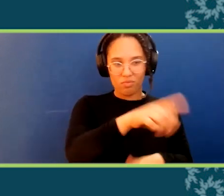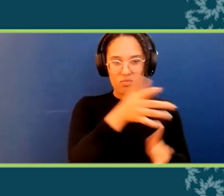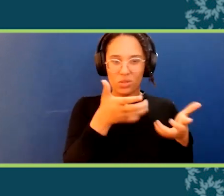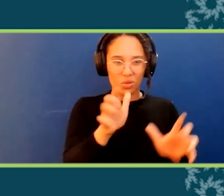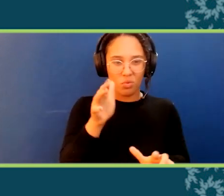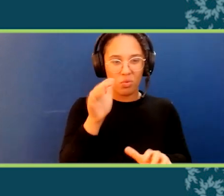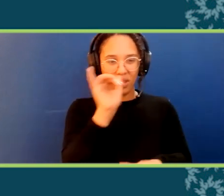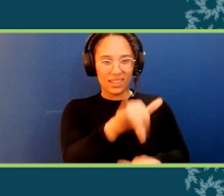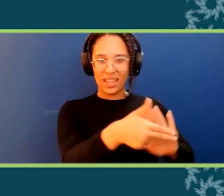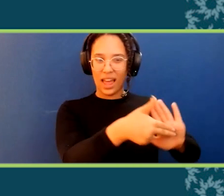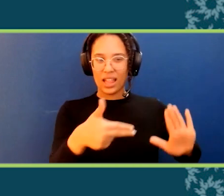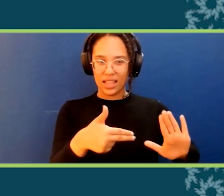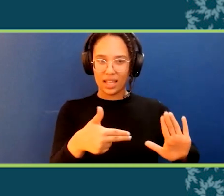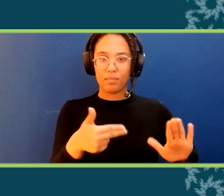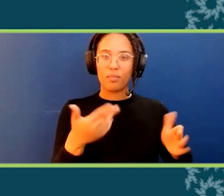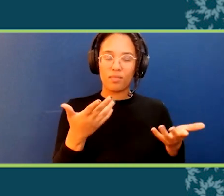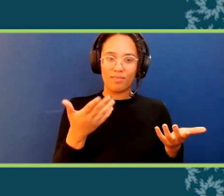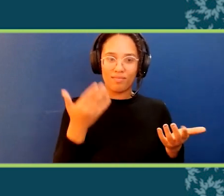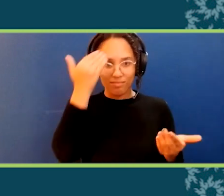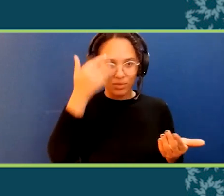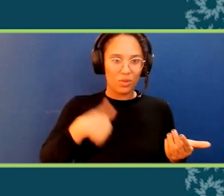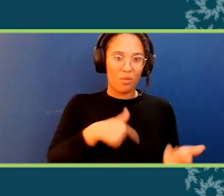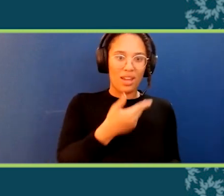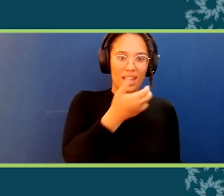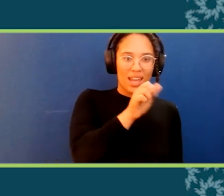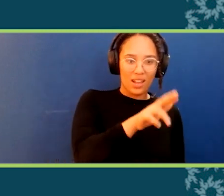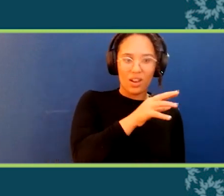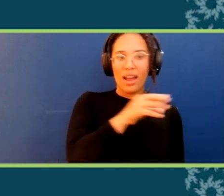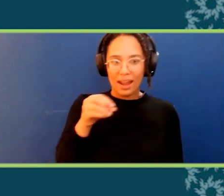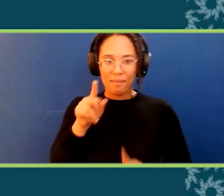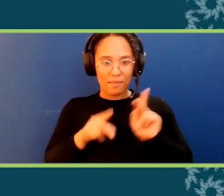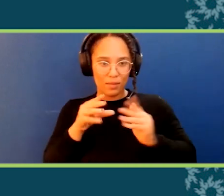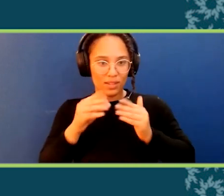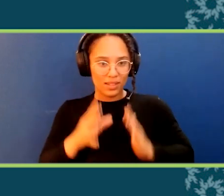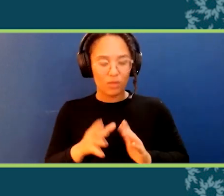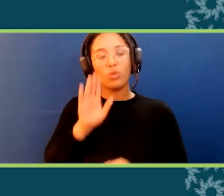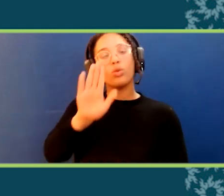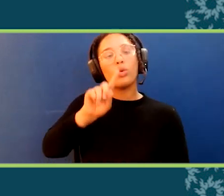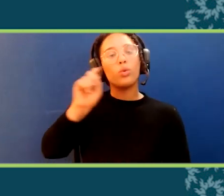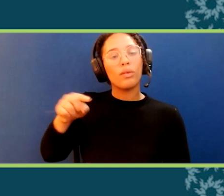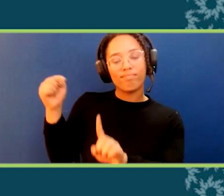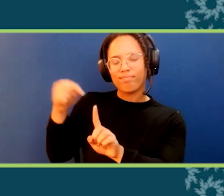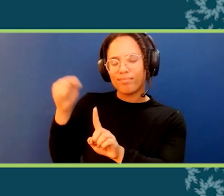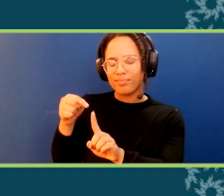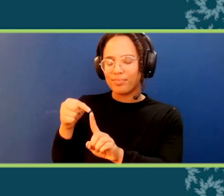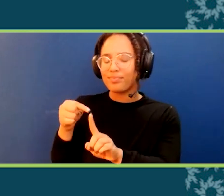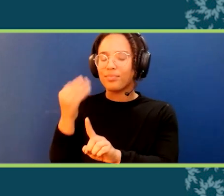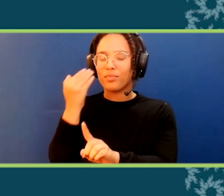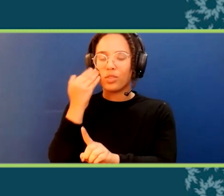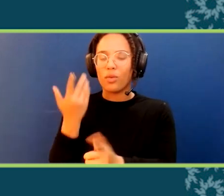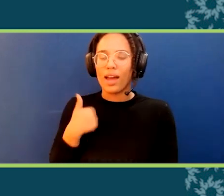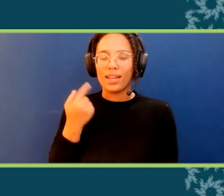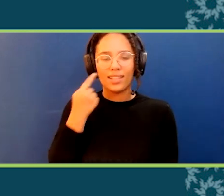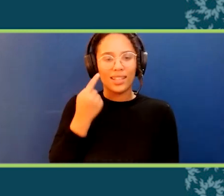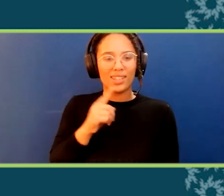and people leaders. So going back to the question, I think really, again, just the support for the